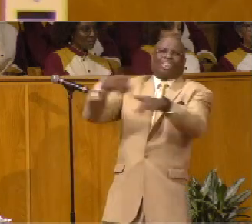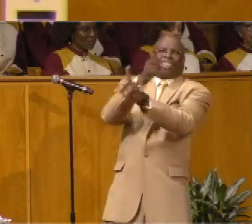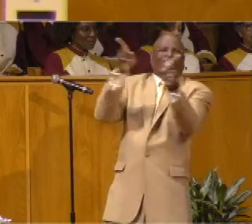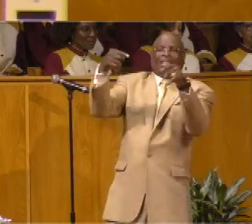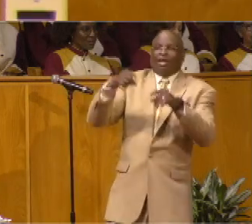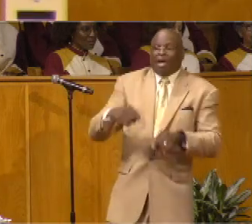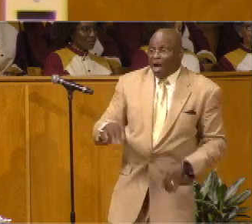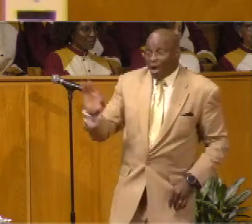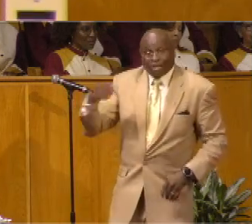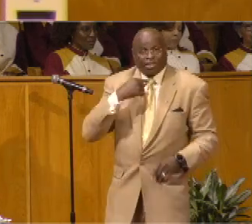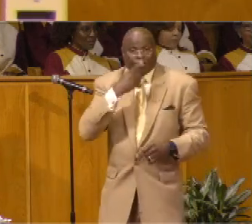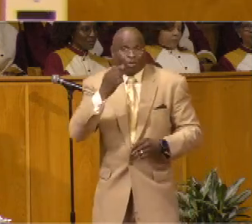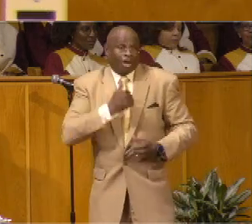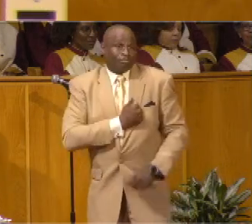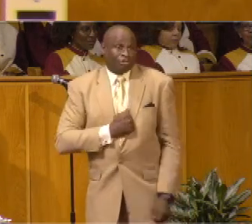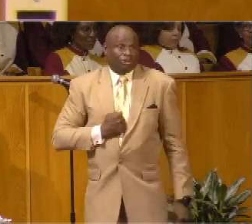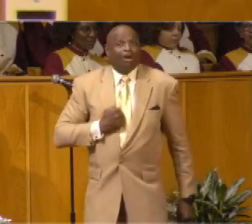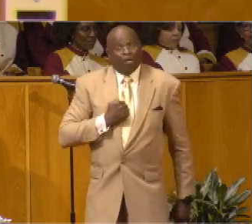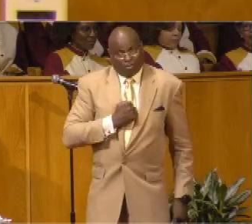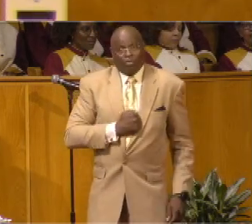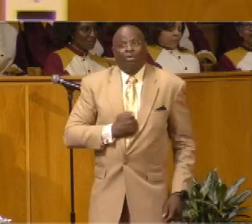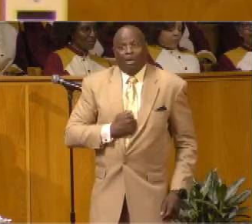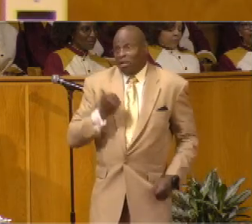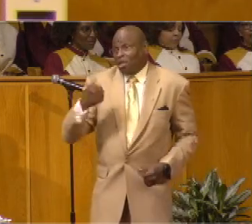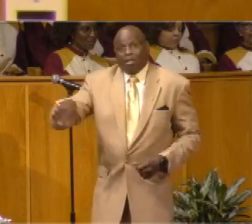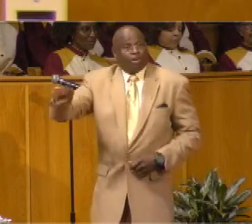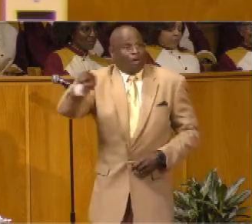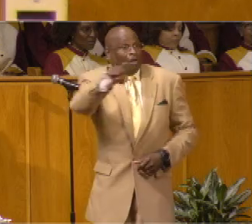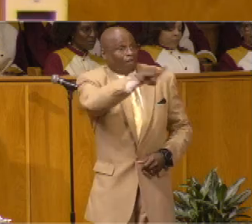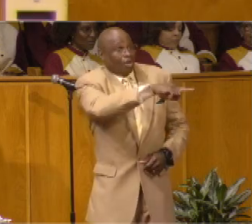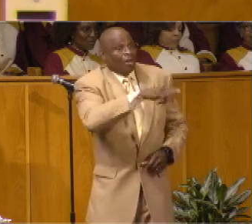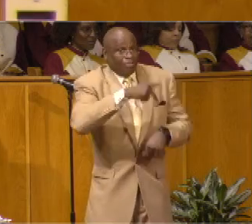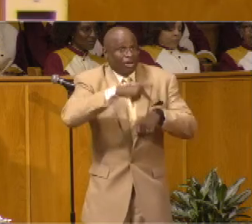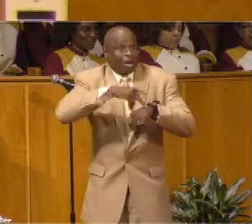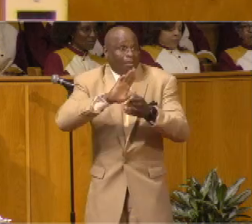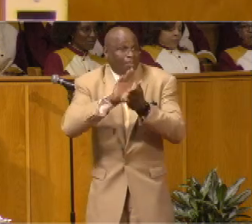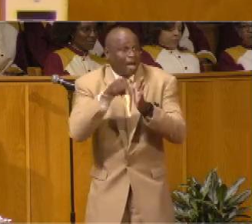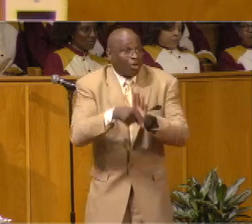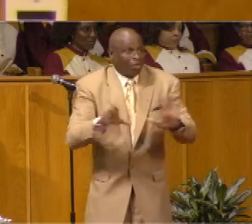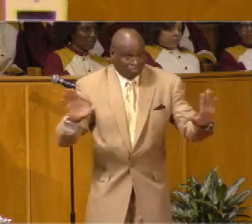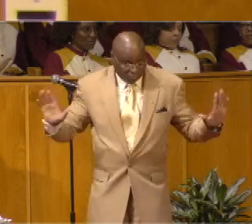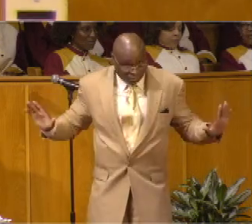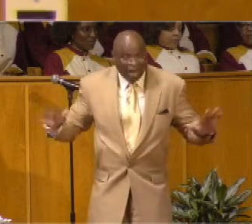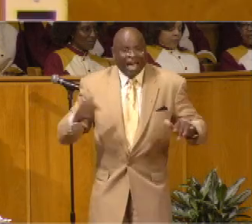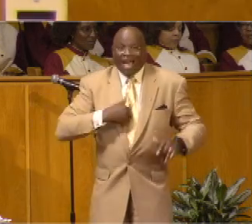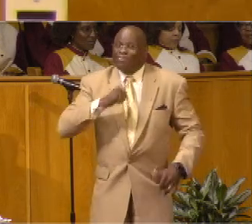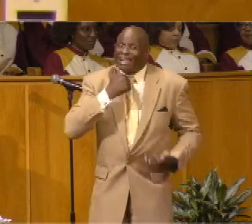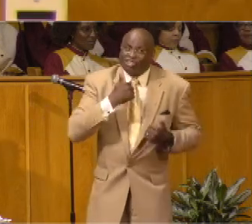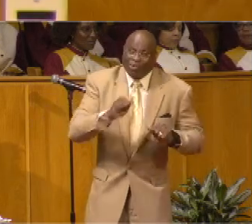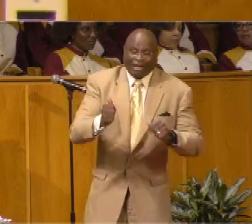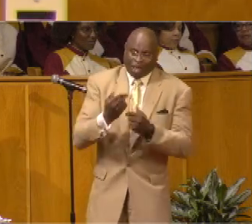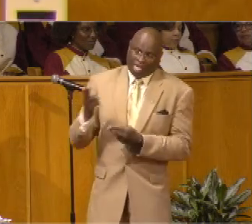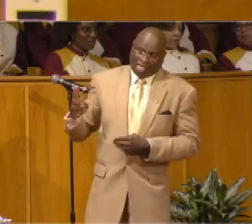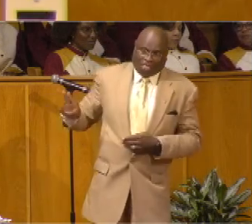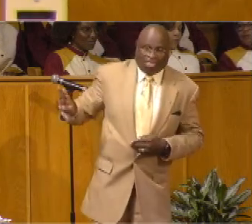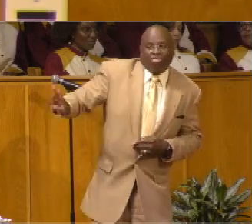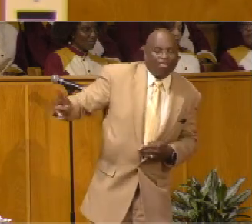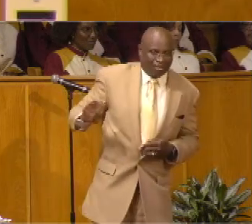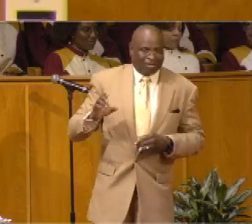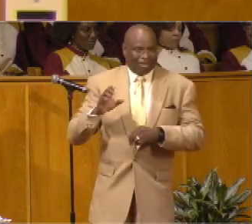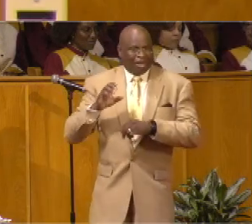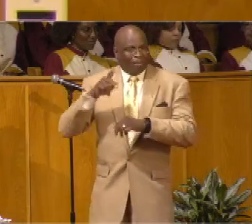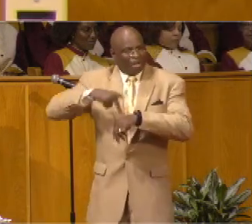that email, I want to publicly apologize to anyone that has some Pentecostal background. I am not trying to bash